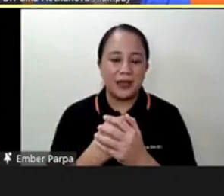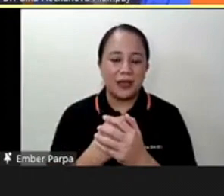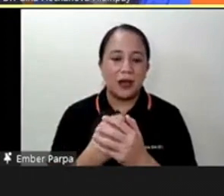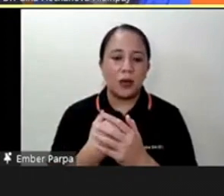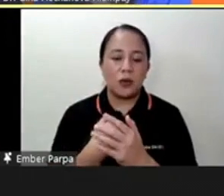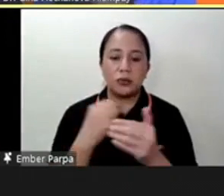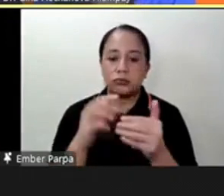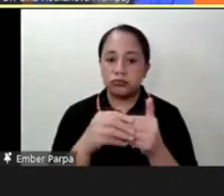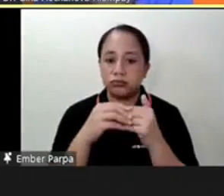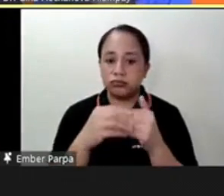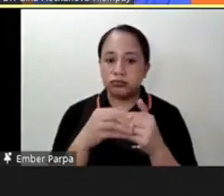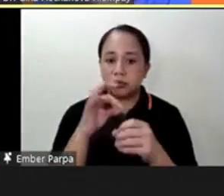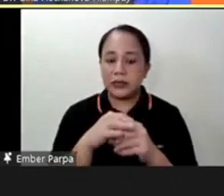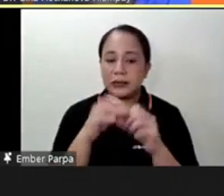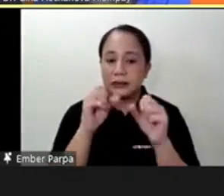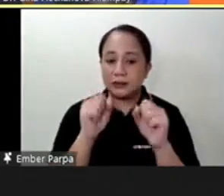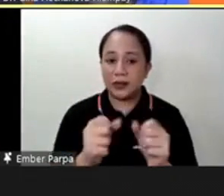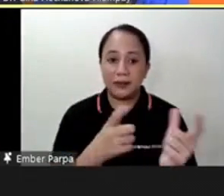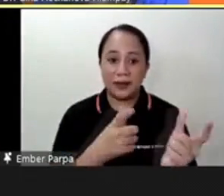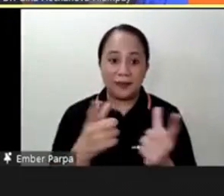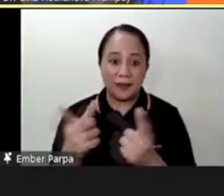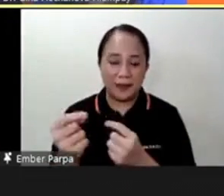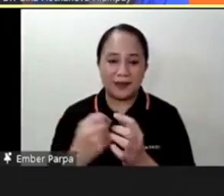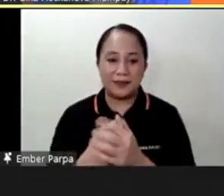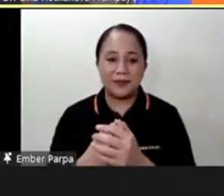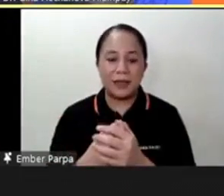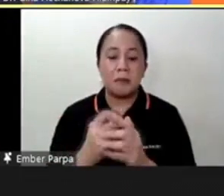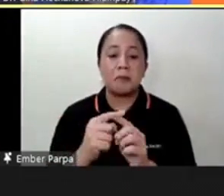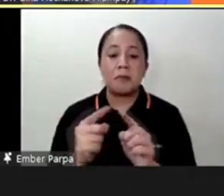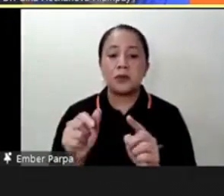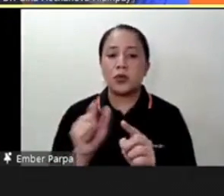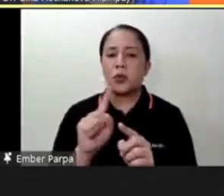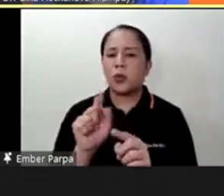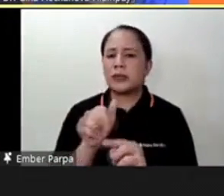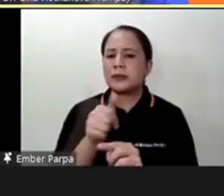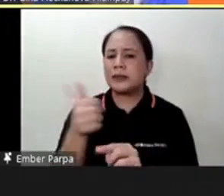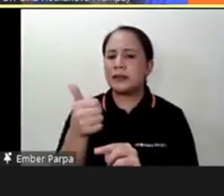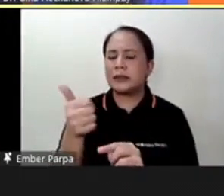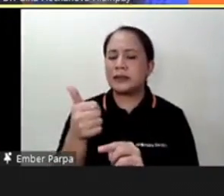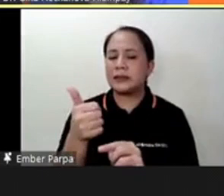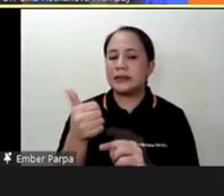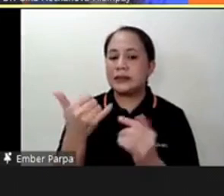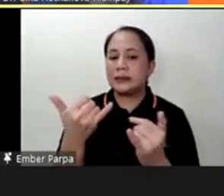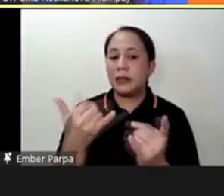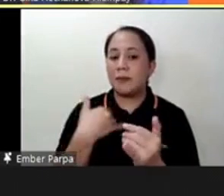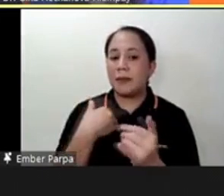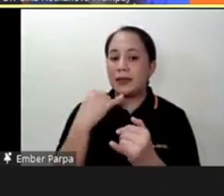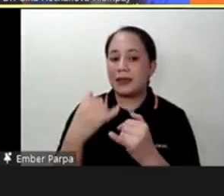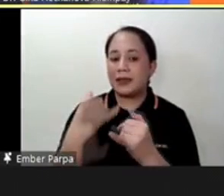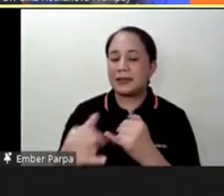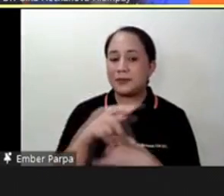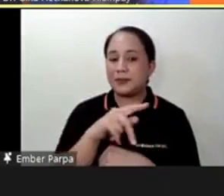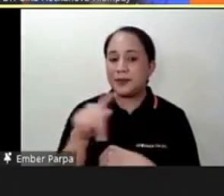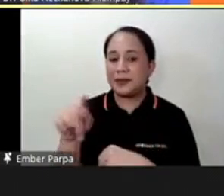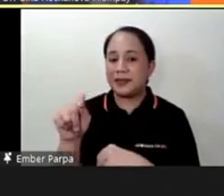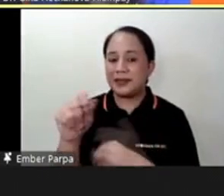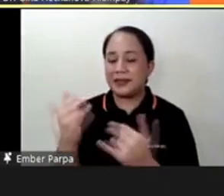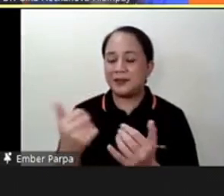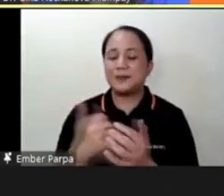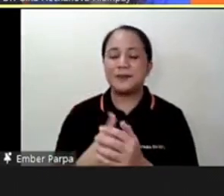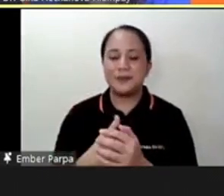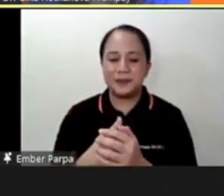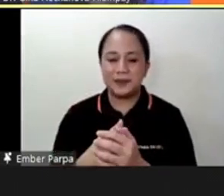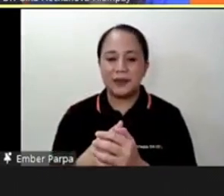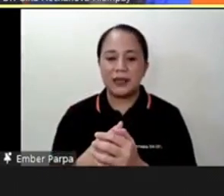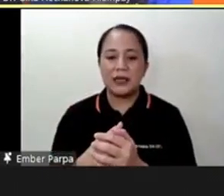resilience program that can be implemented. But what else, no? And this is my last slide for today. We